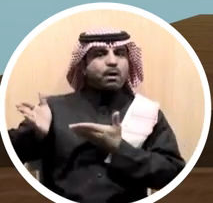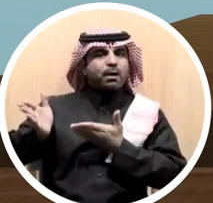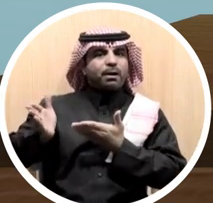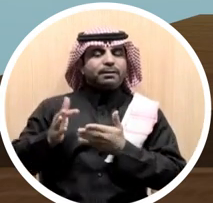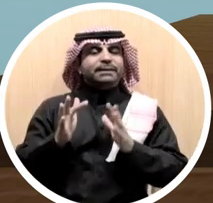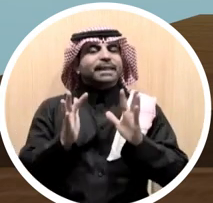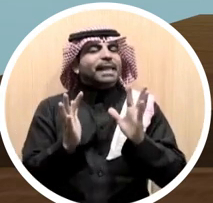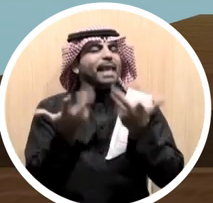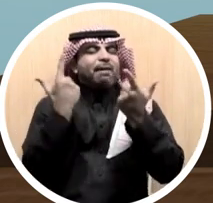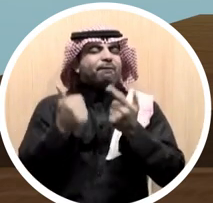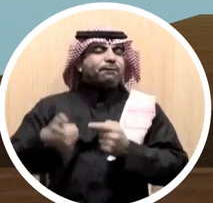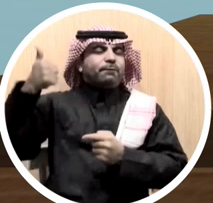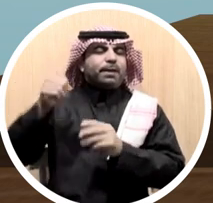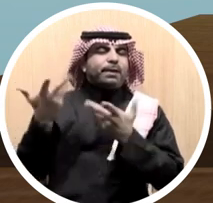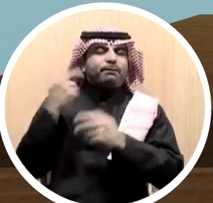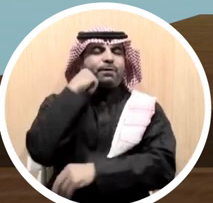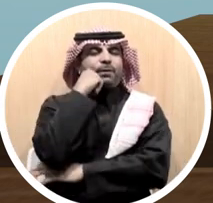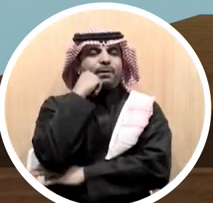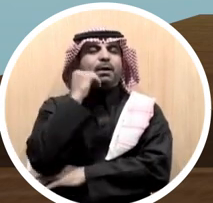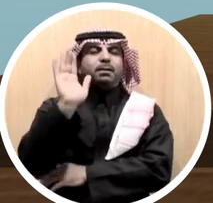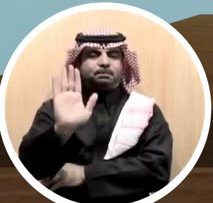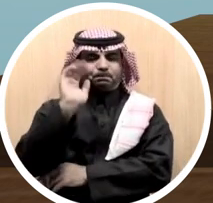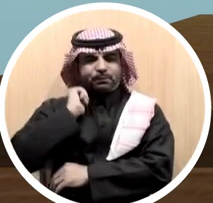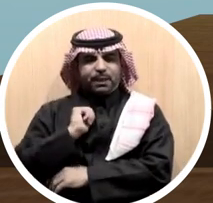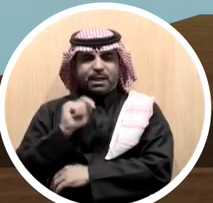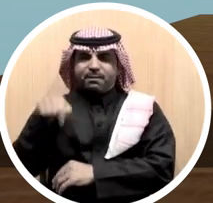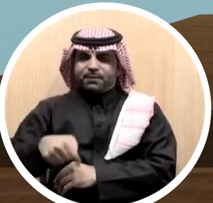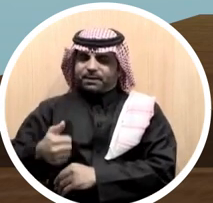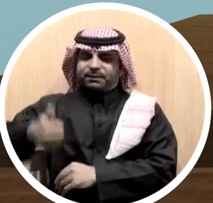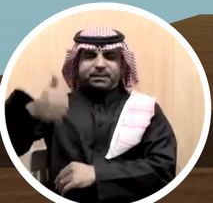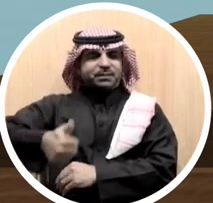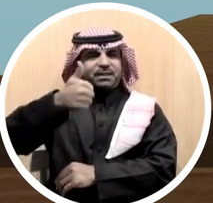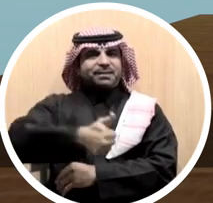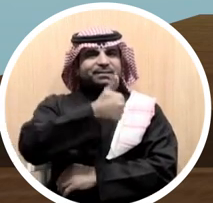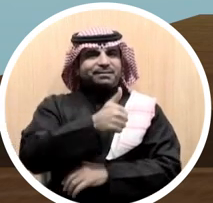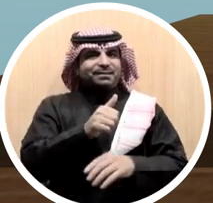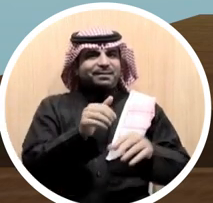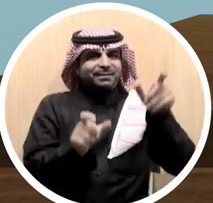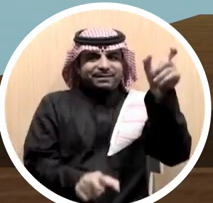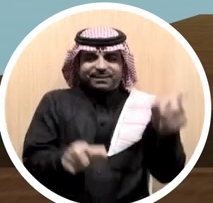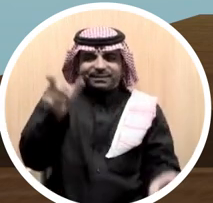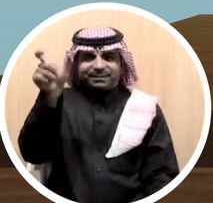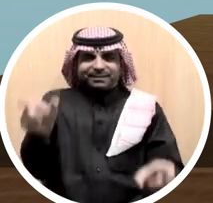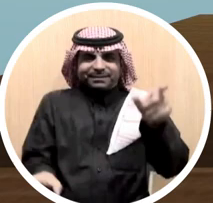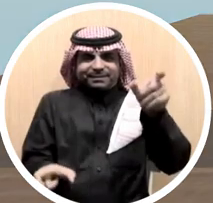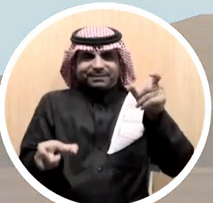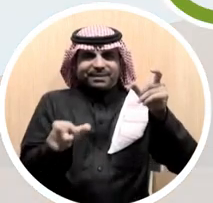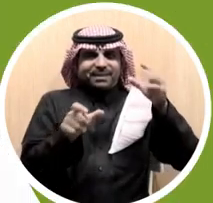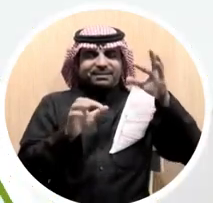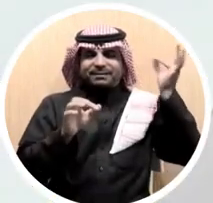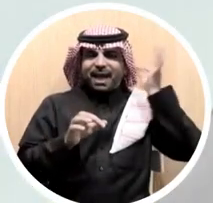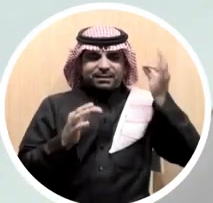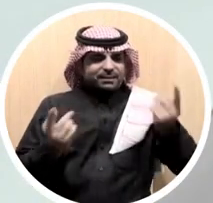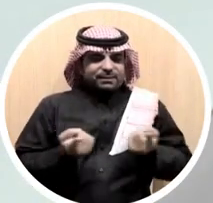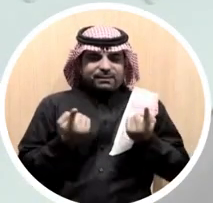with disabilities doing amazing things. How? These are big achievements, even for those without a disability.